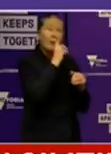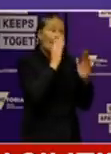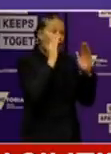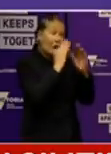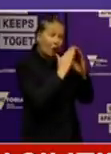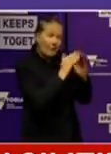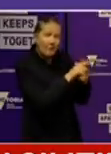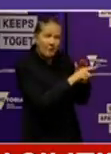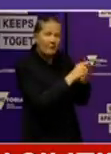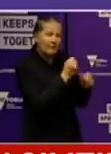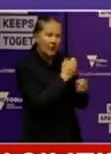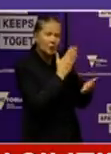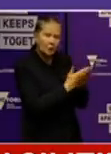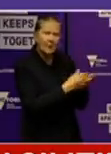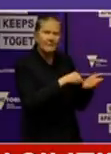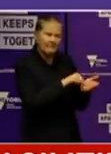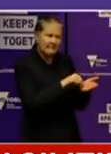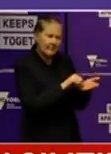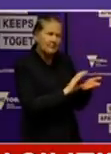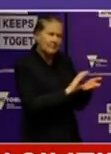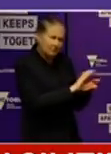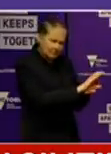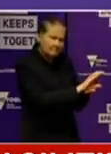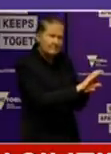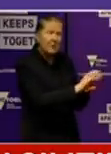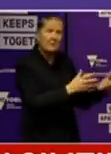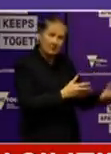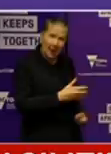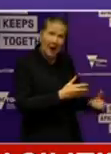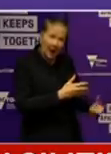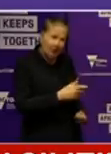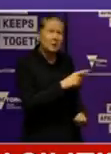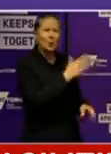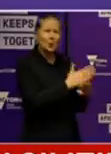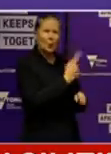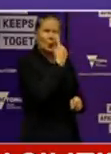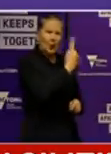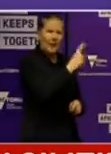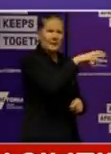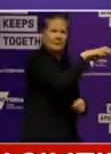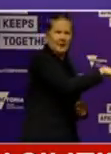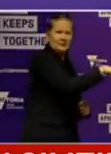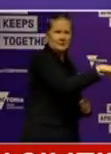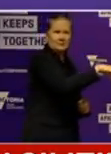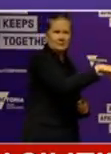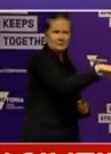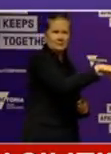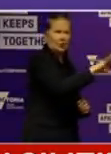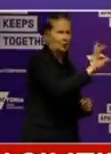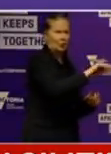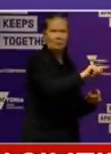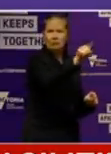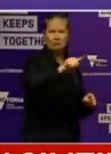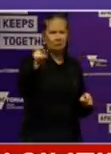to enable employees to work at a single site. As the Premier has explained, as a Victorian Government,